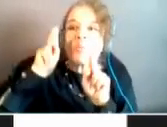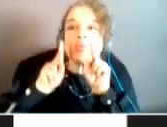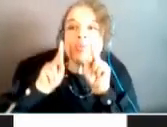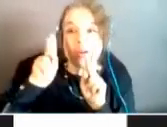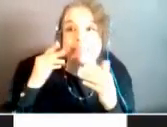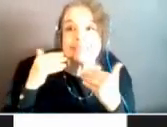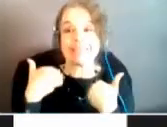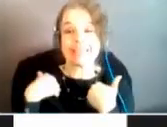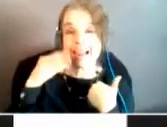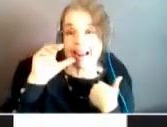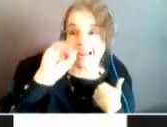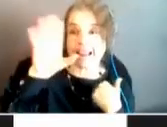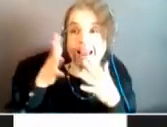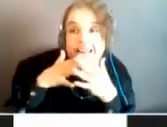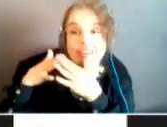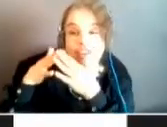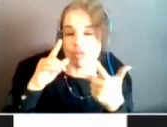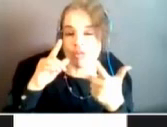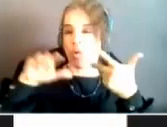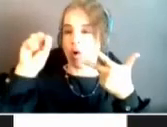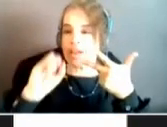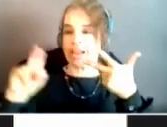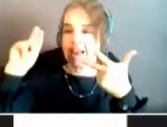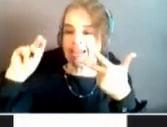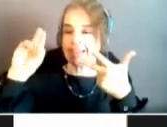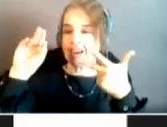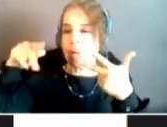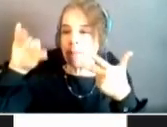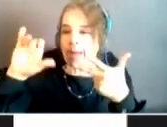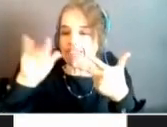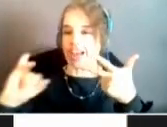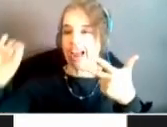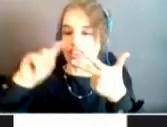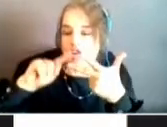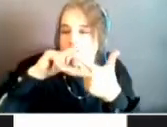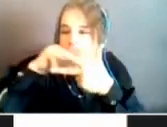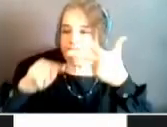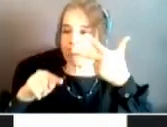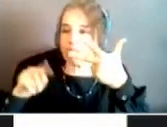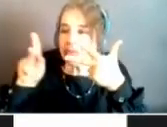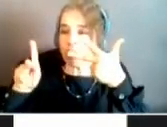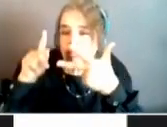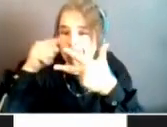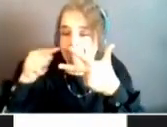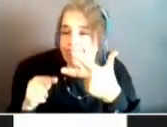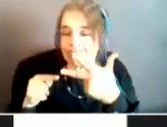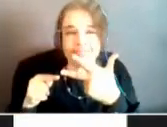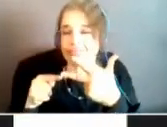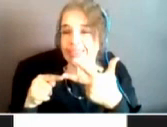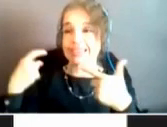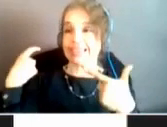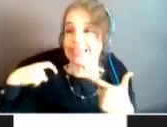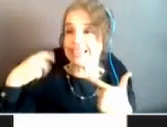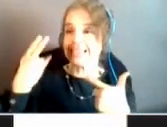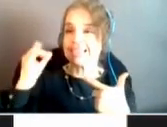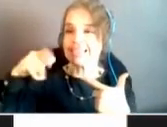who are African American or Asian American or Pacific Islander, who are, you know, Hispanic,